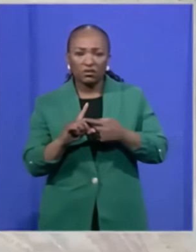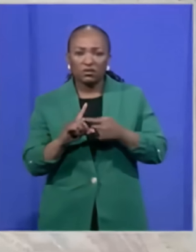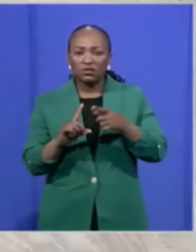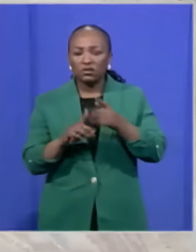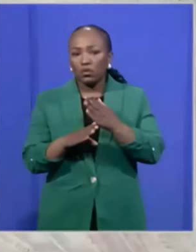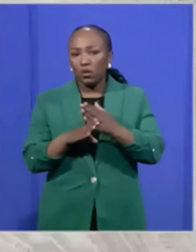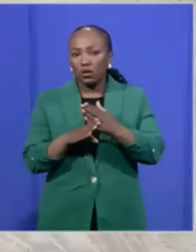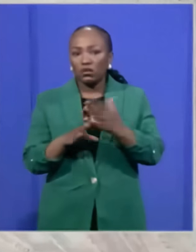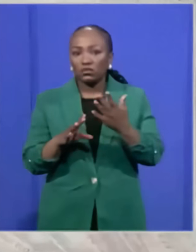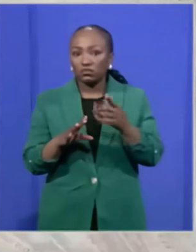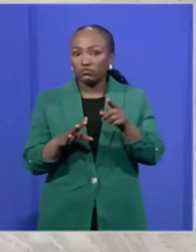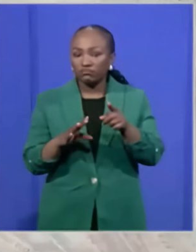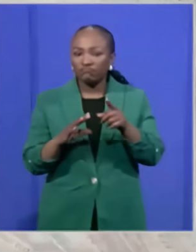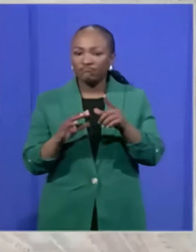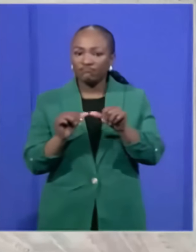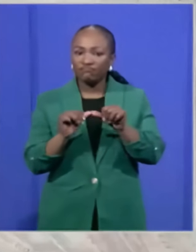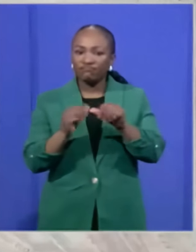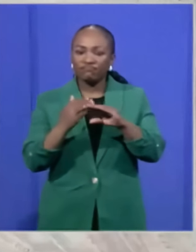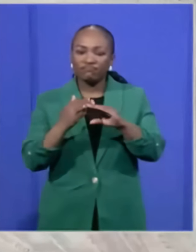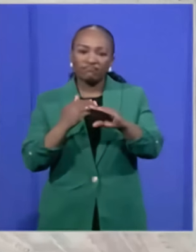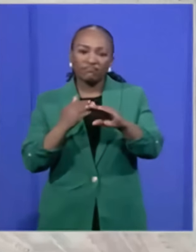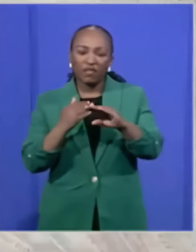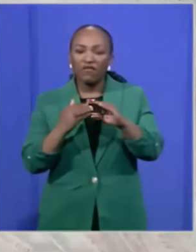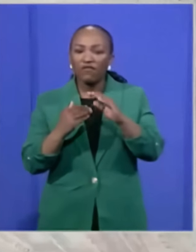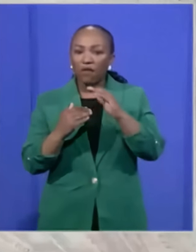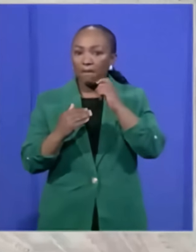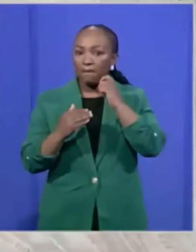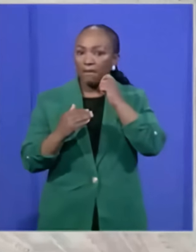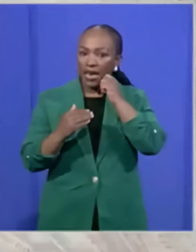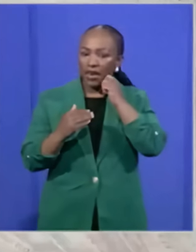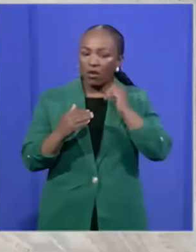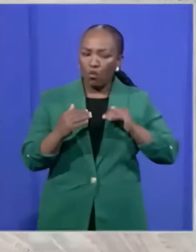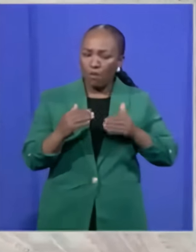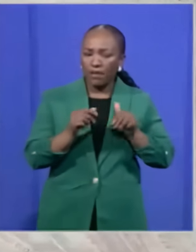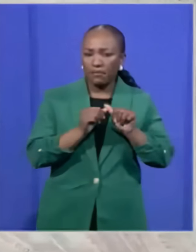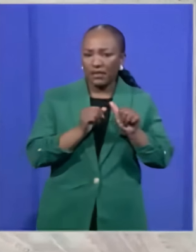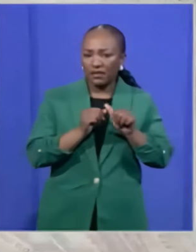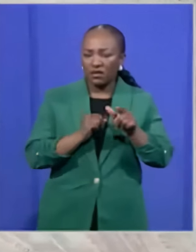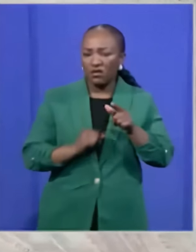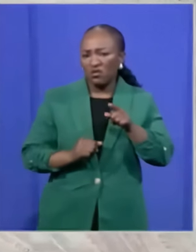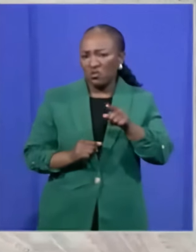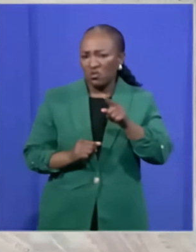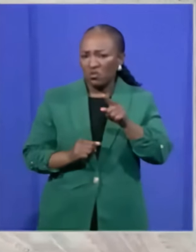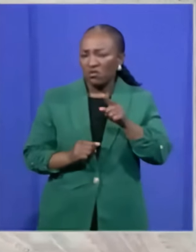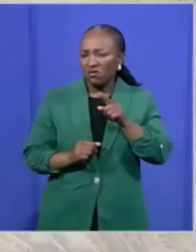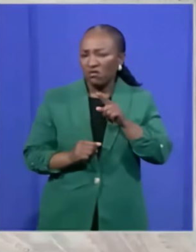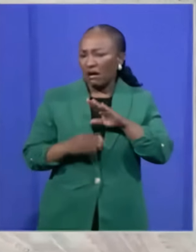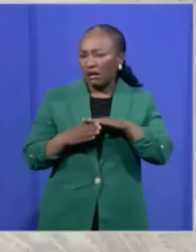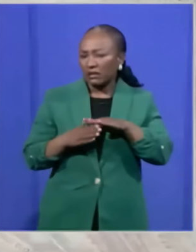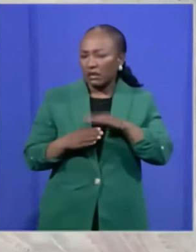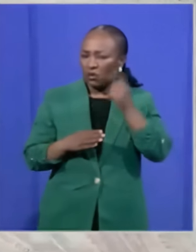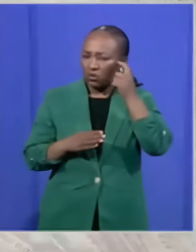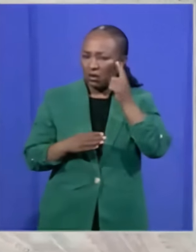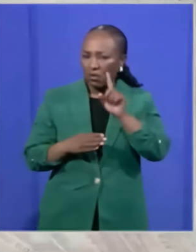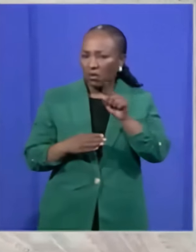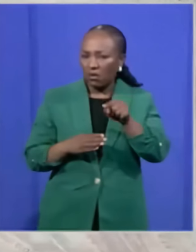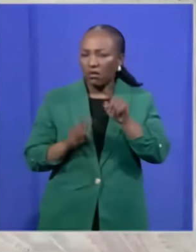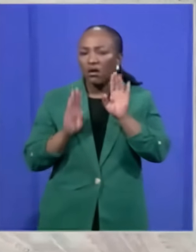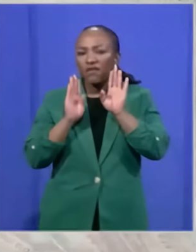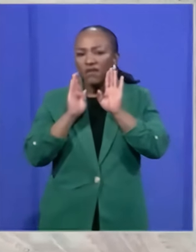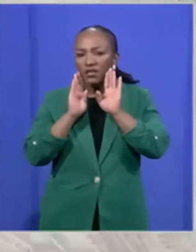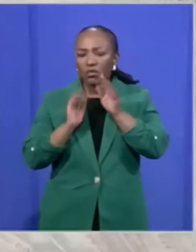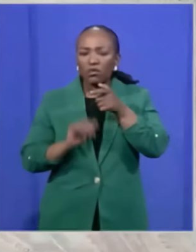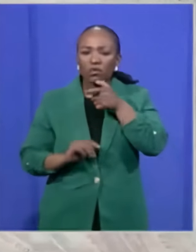tsona e tsitsitse papisong le tse tsamaiswang ke banna. Potso ke hore ebe ho ya ka wena mmui lebaka ke lefe? Maikutlo a hao ho Facebook ke